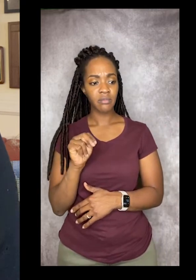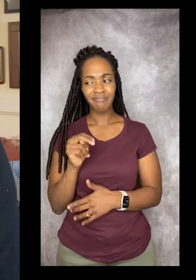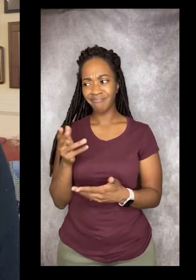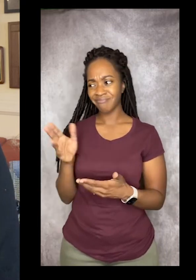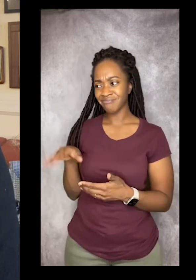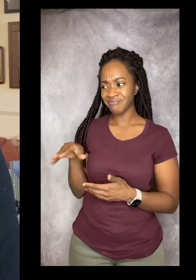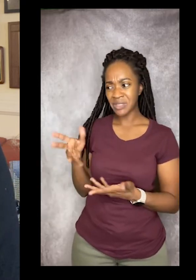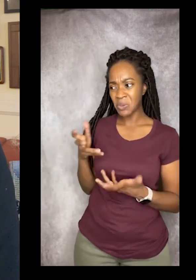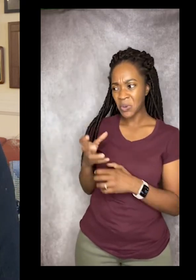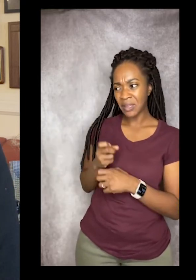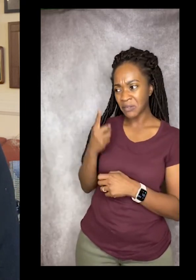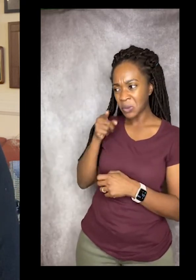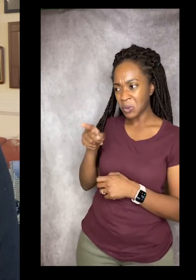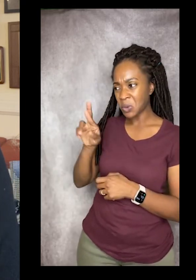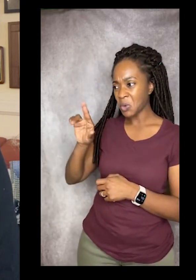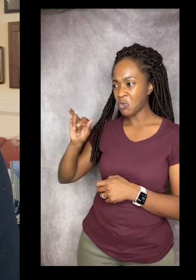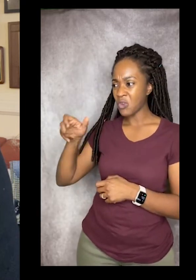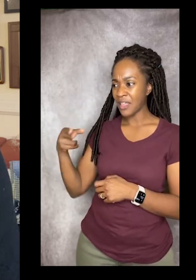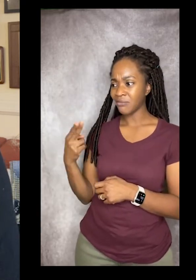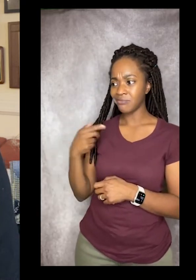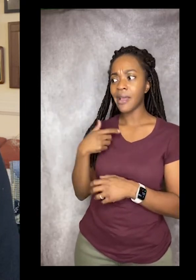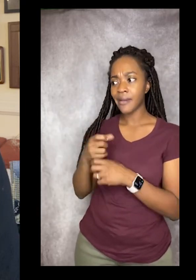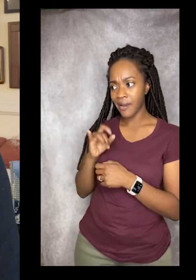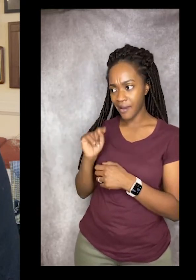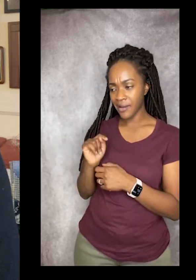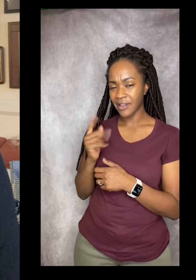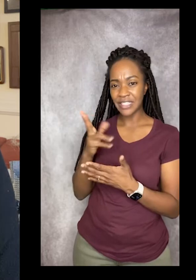I got it, he said, kneeling and reaching for the jar that